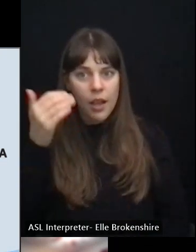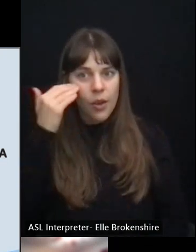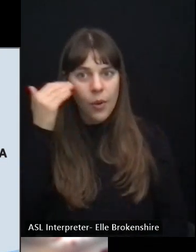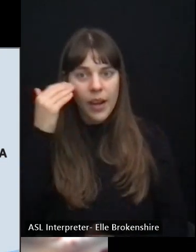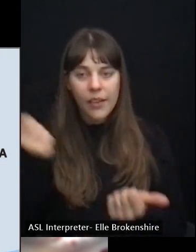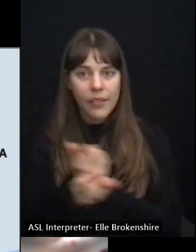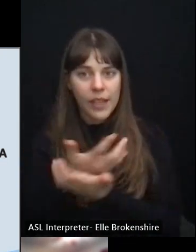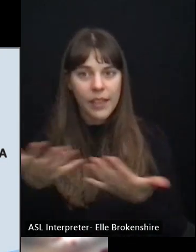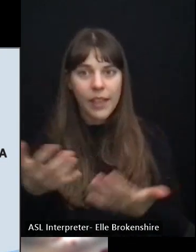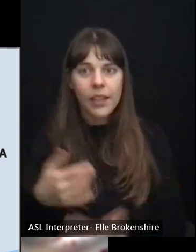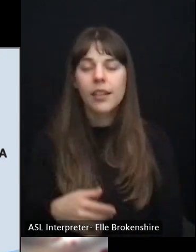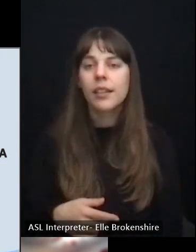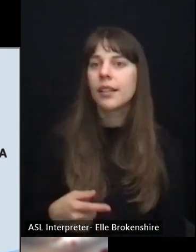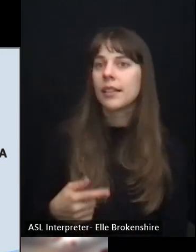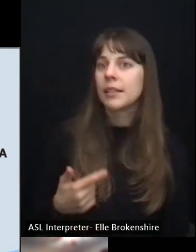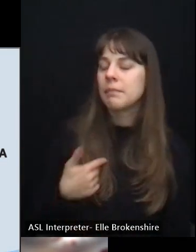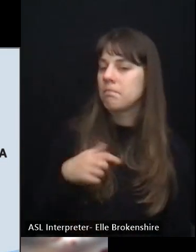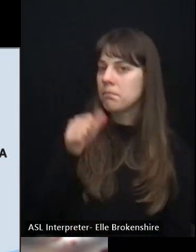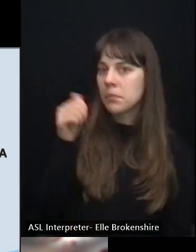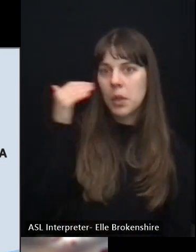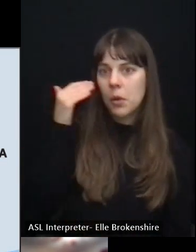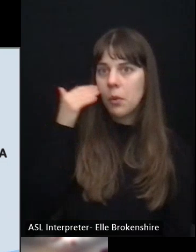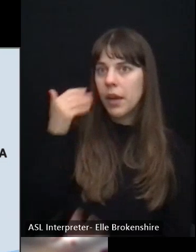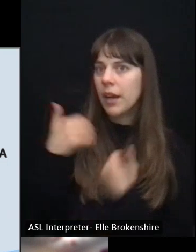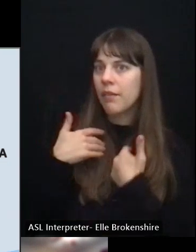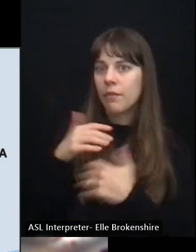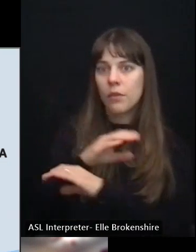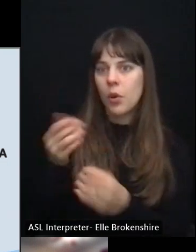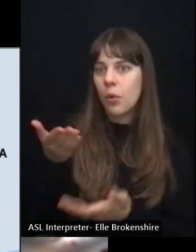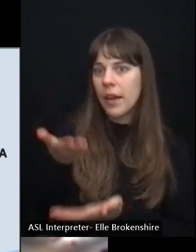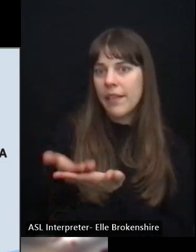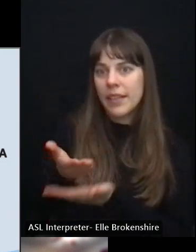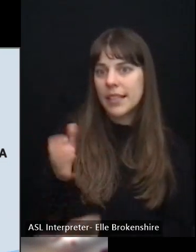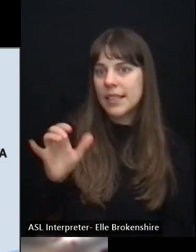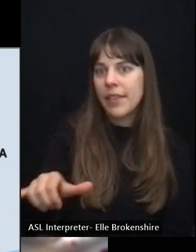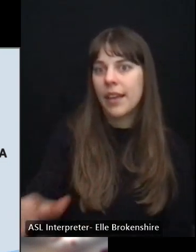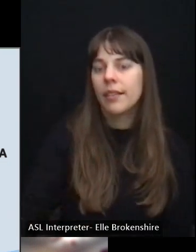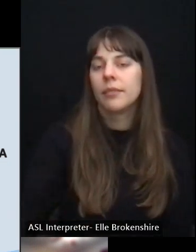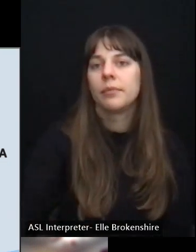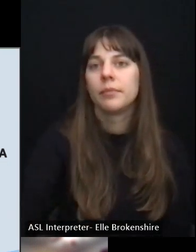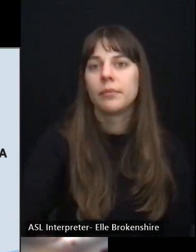correct. I'm not aware of that, nor do we have any evidence of that.